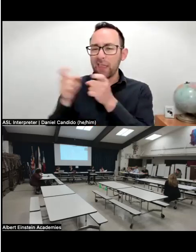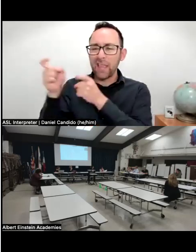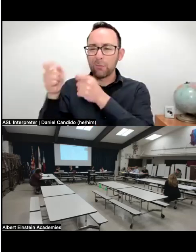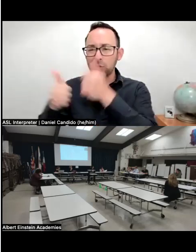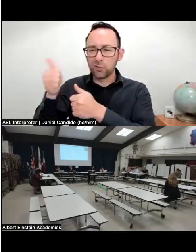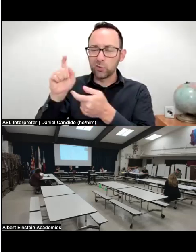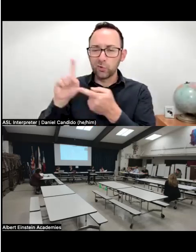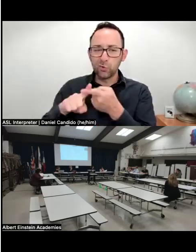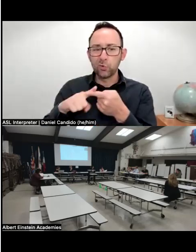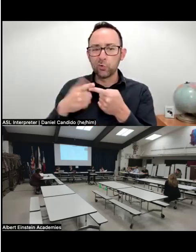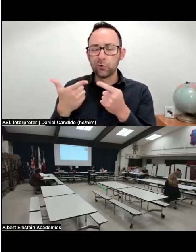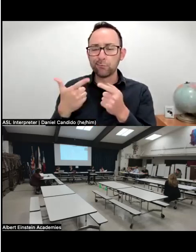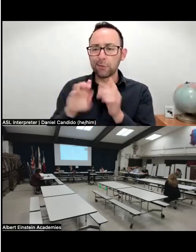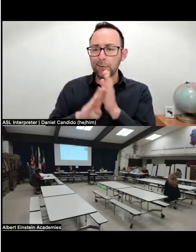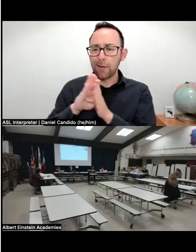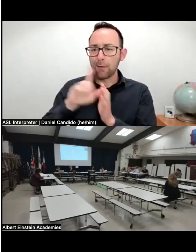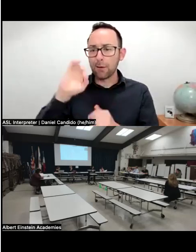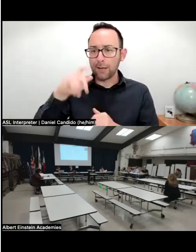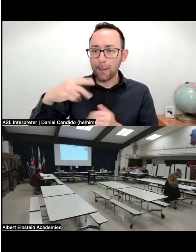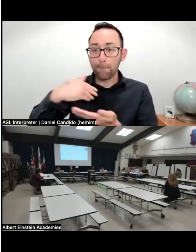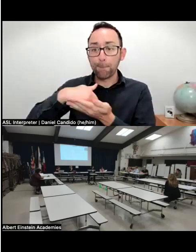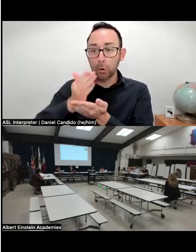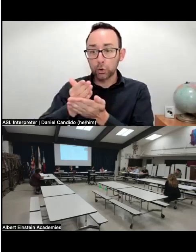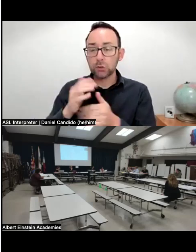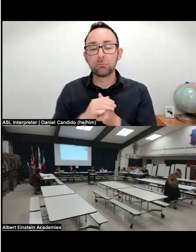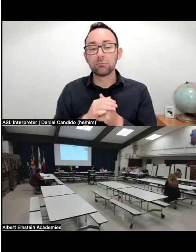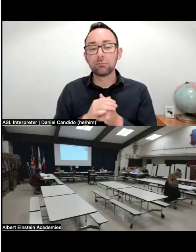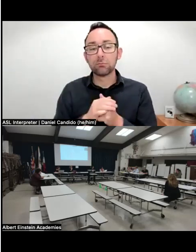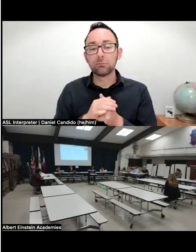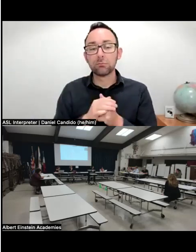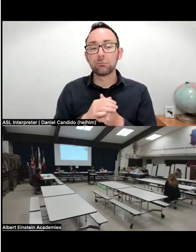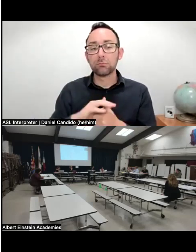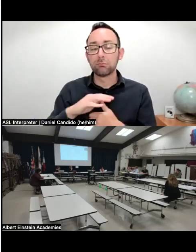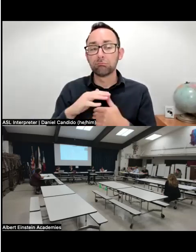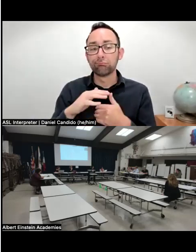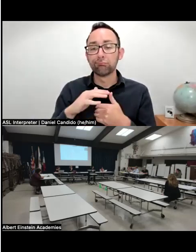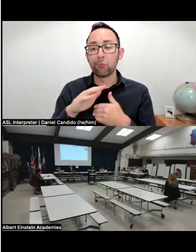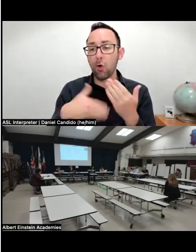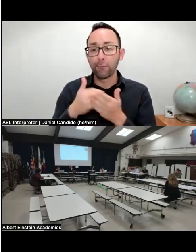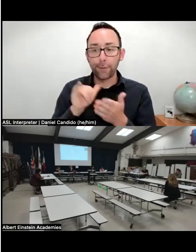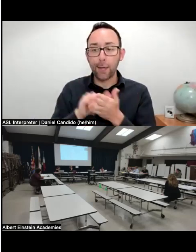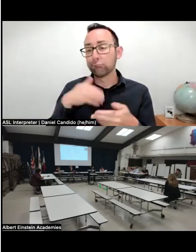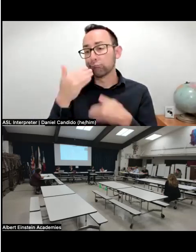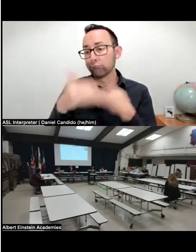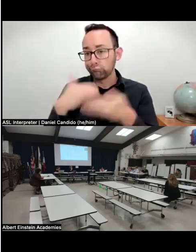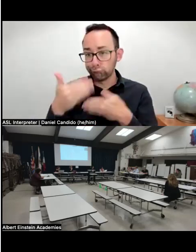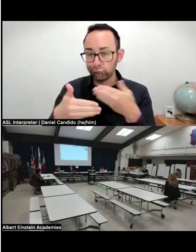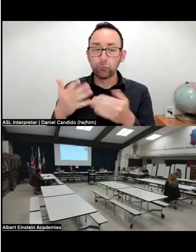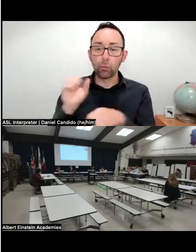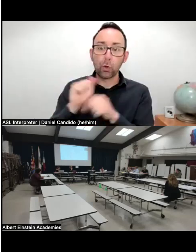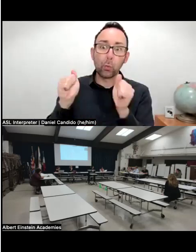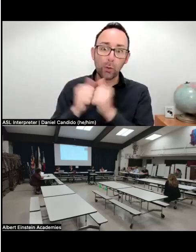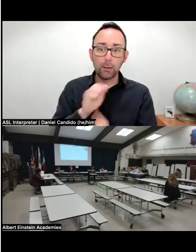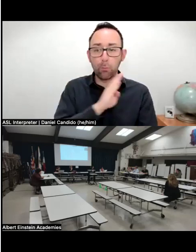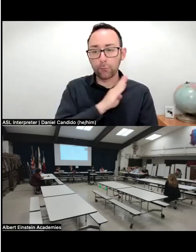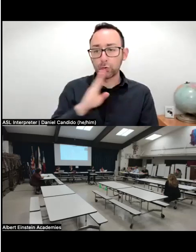come up with the budget. And then all that would happen from there, the Board of Trustees. And then the last meeting of the year would